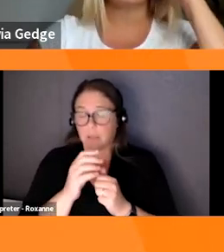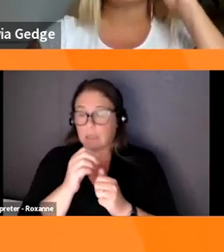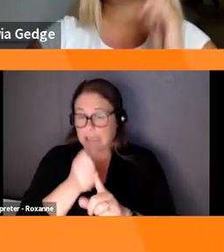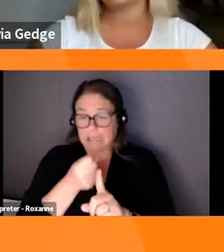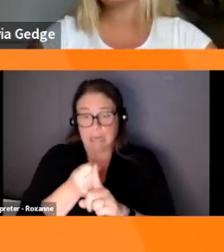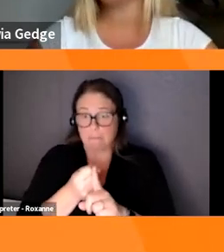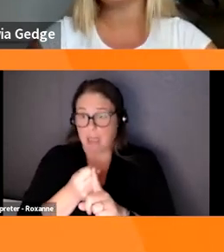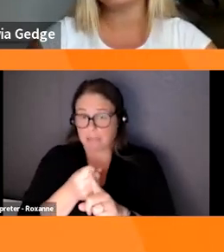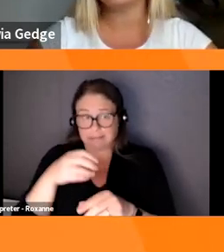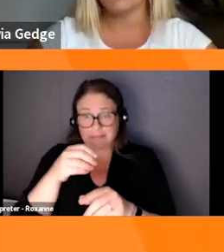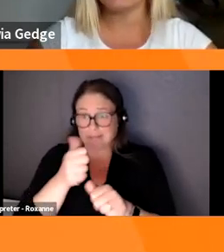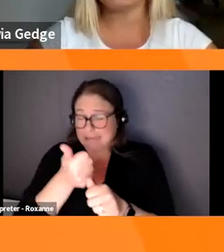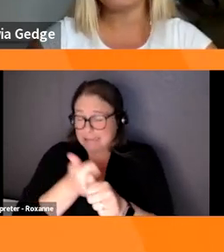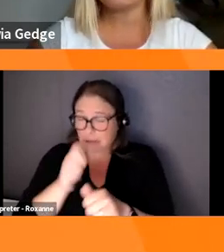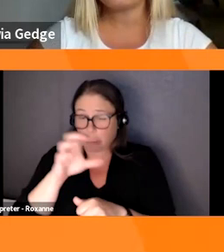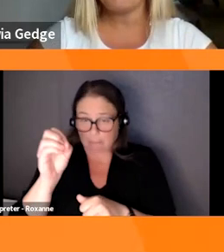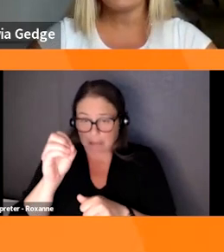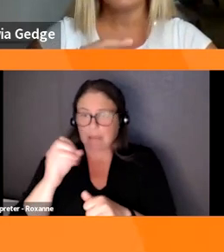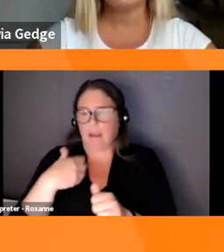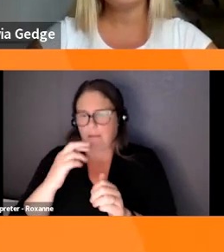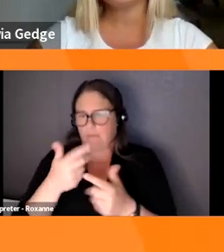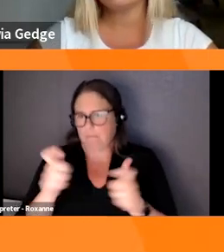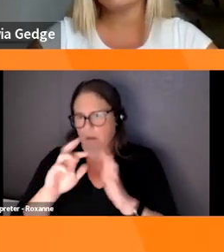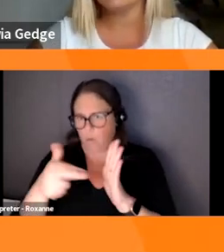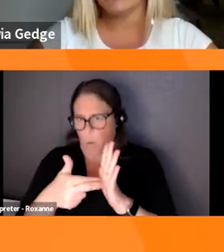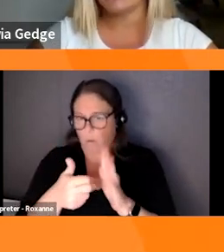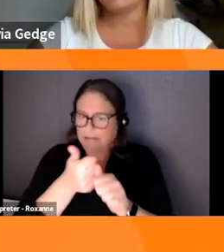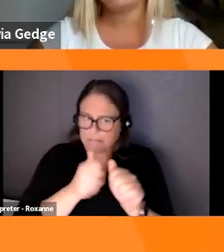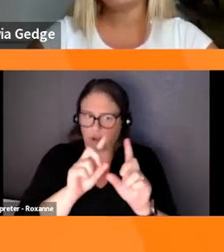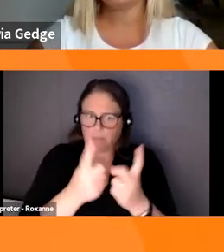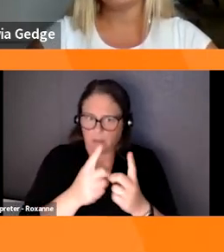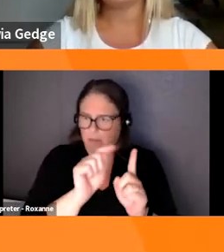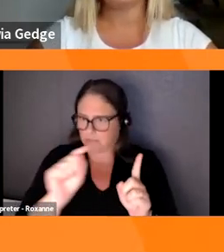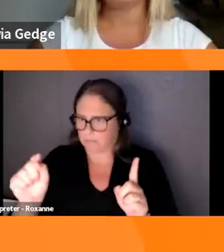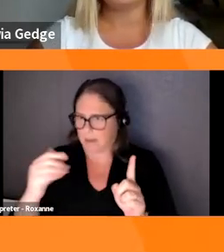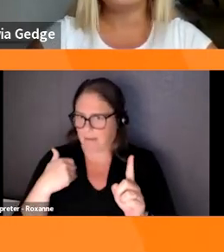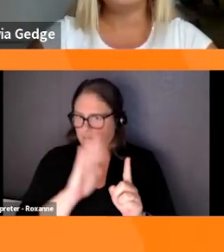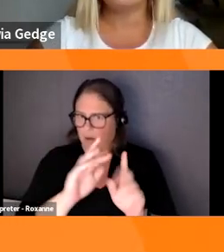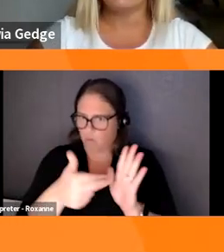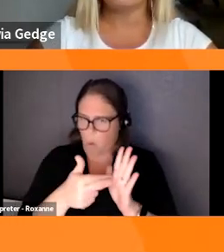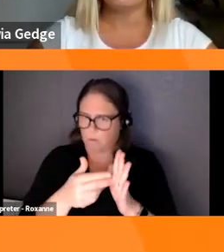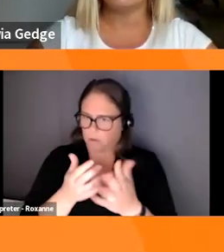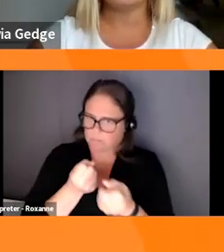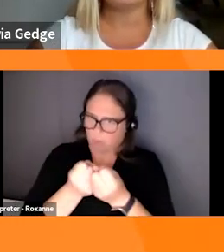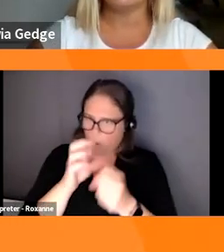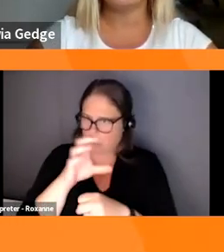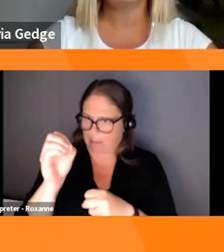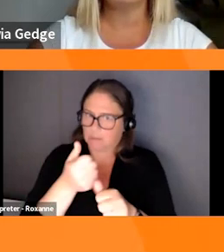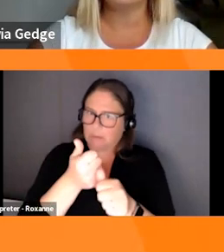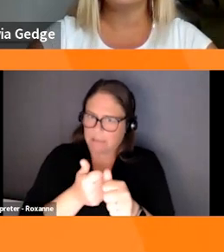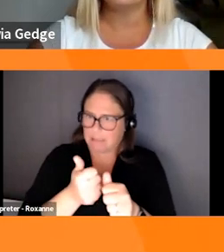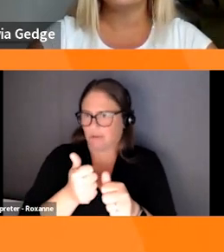each one of us has a role to play. And I will pass it over to Katie for a deeper dive and